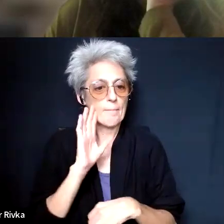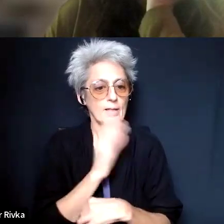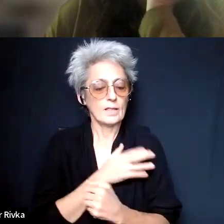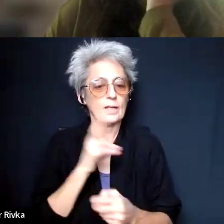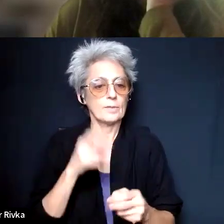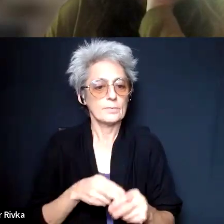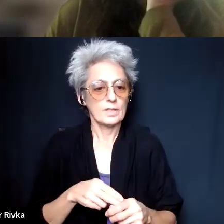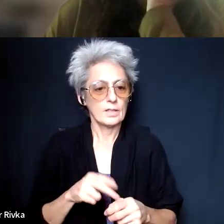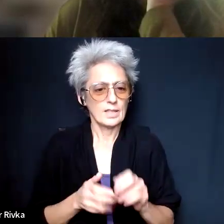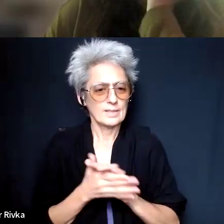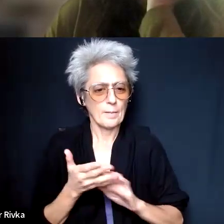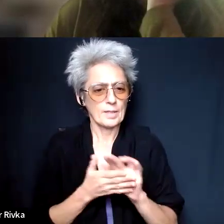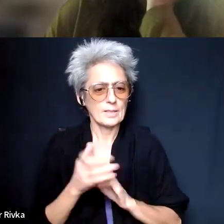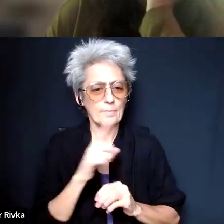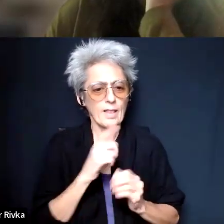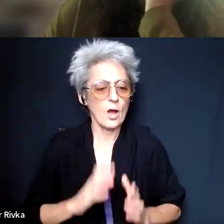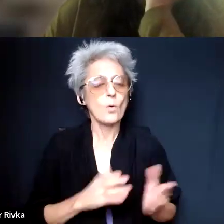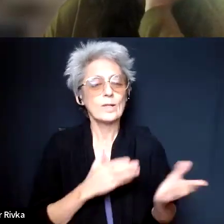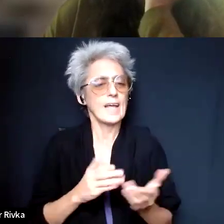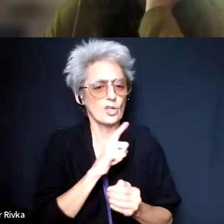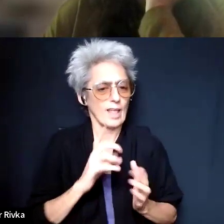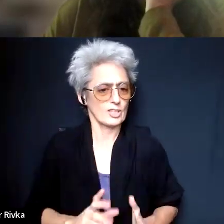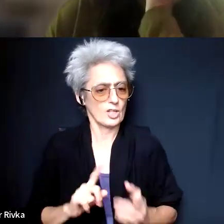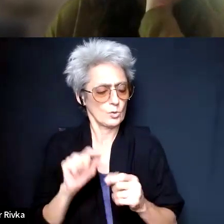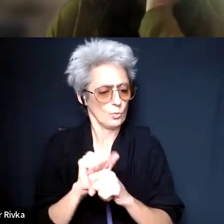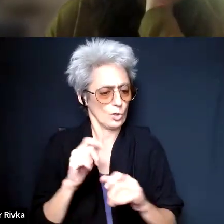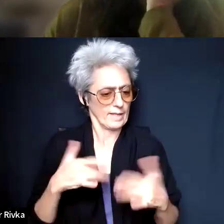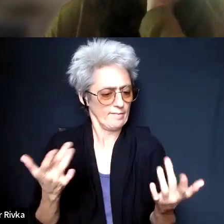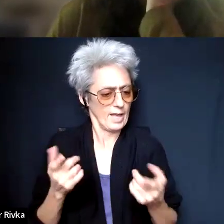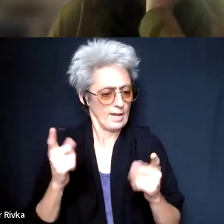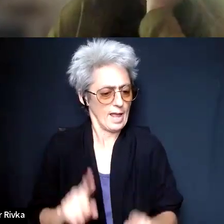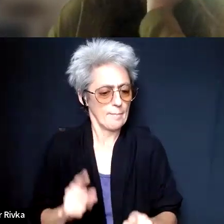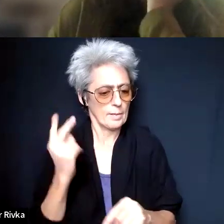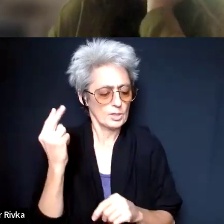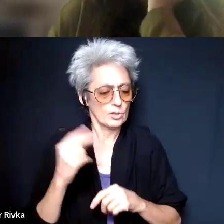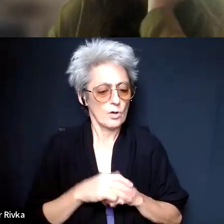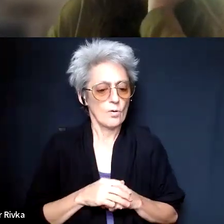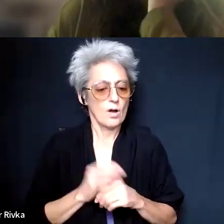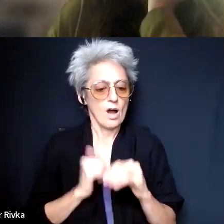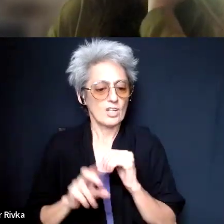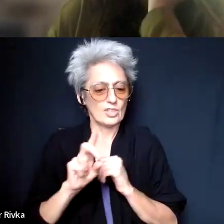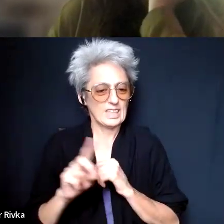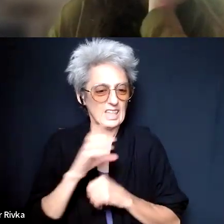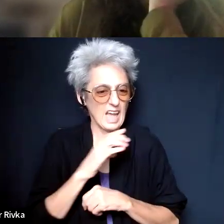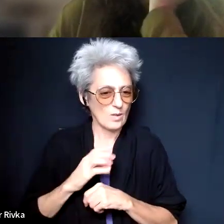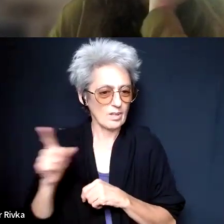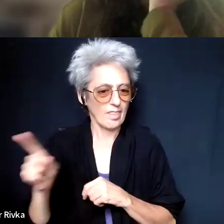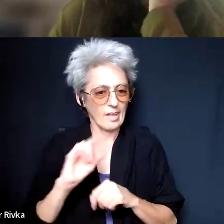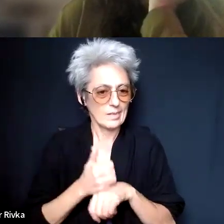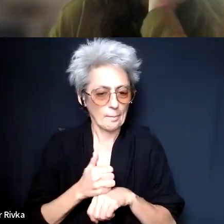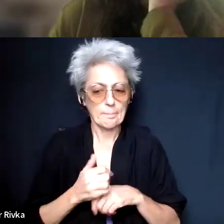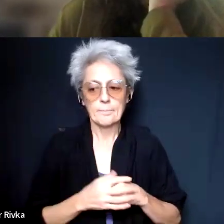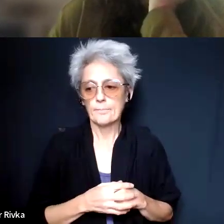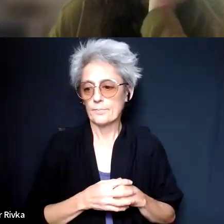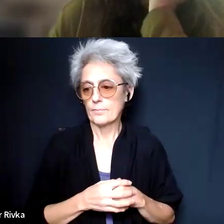Take Your Legislator to Work event a couple of years ago that the DD Council coordinated. And I mean, it